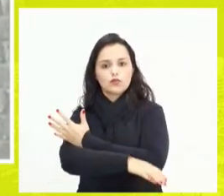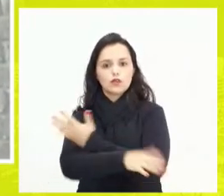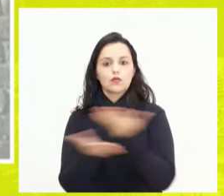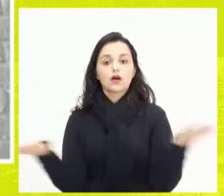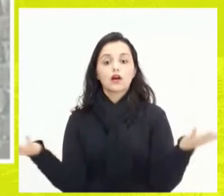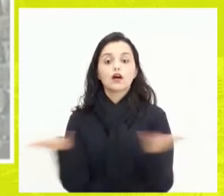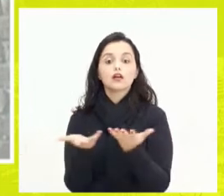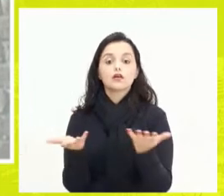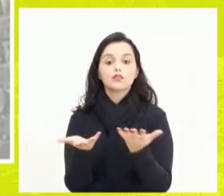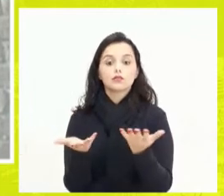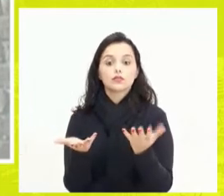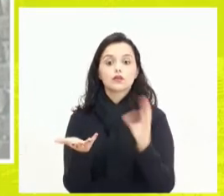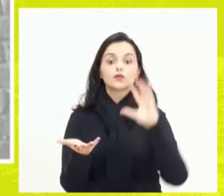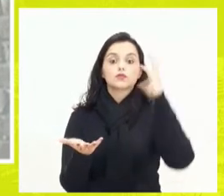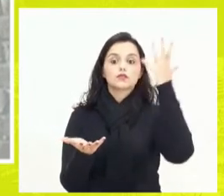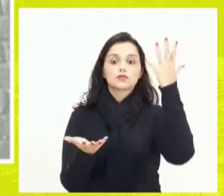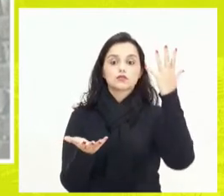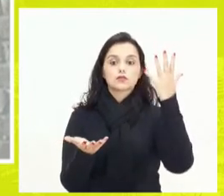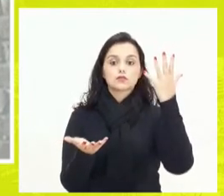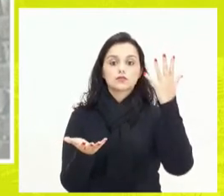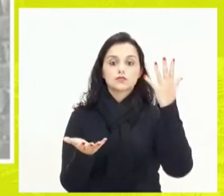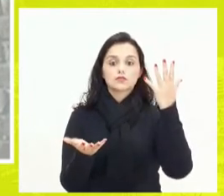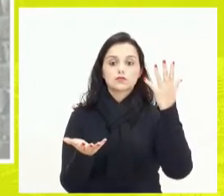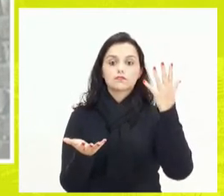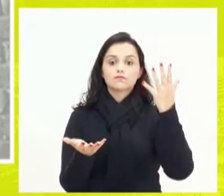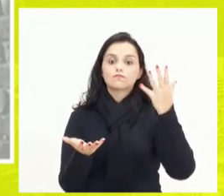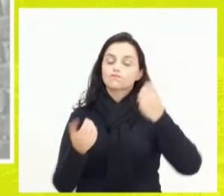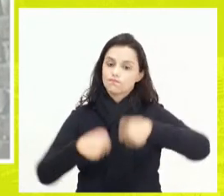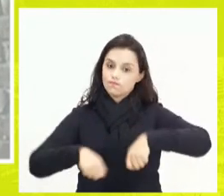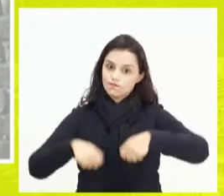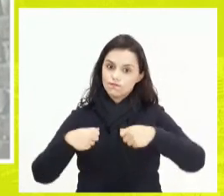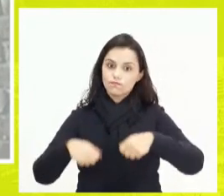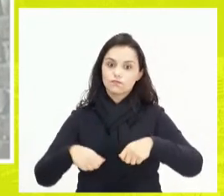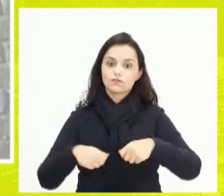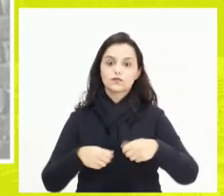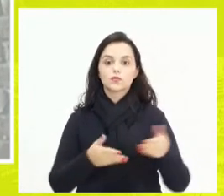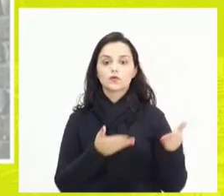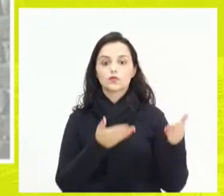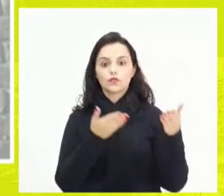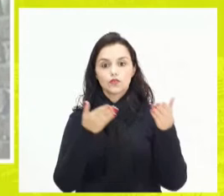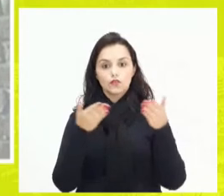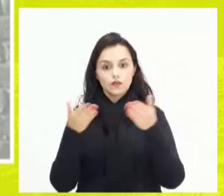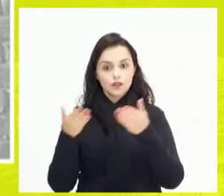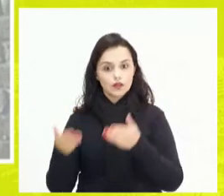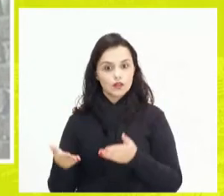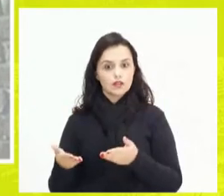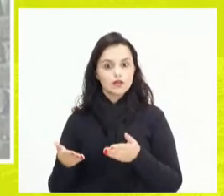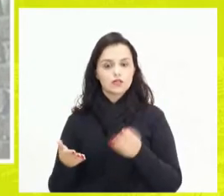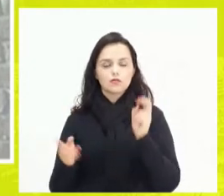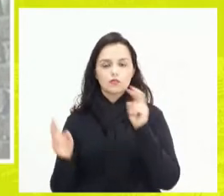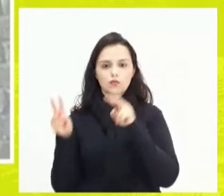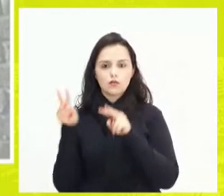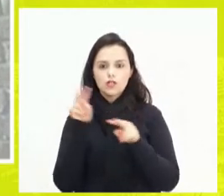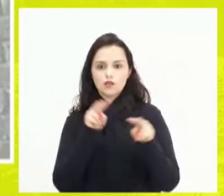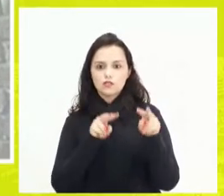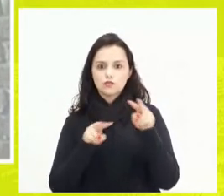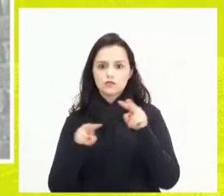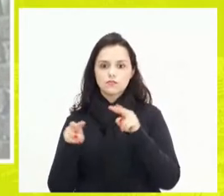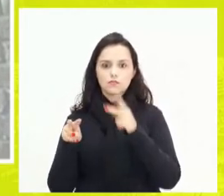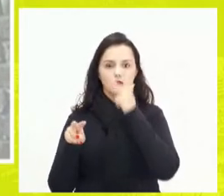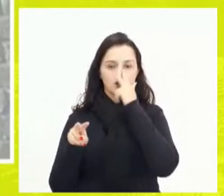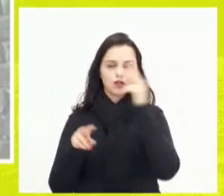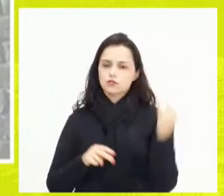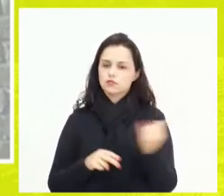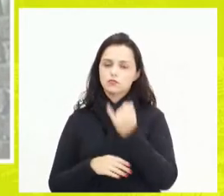emotionally touched a situation a sad situation like this one i guess it opens the